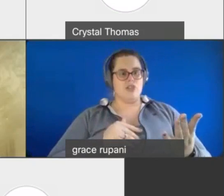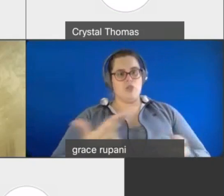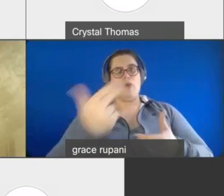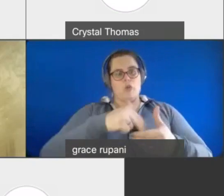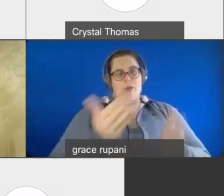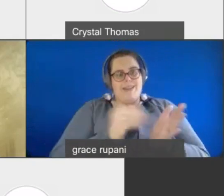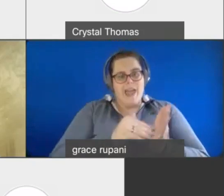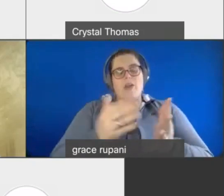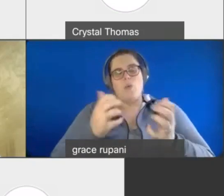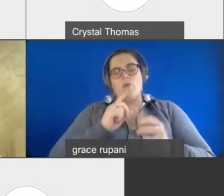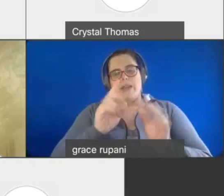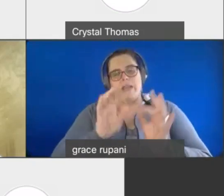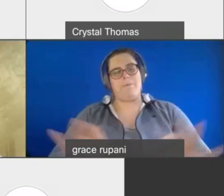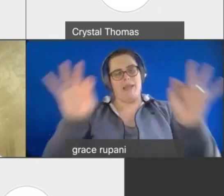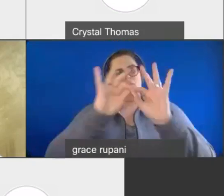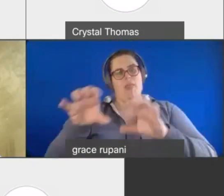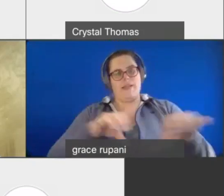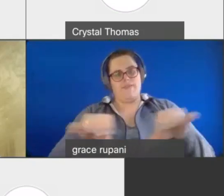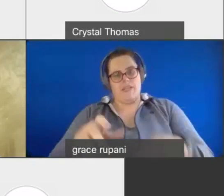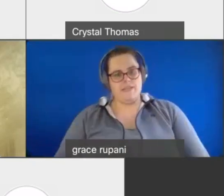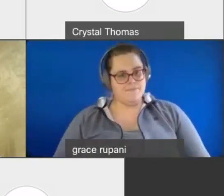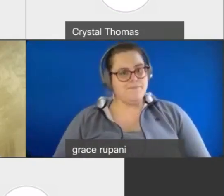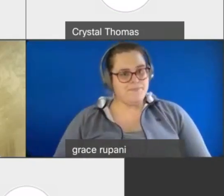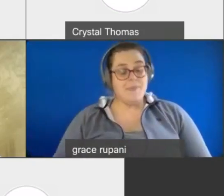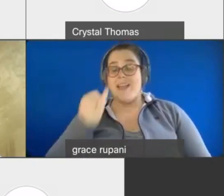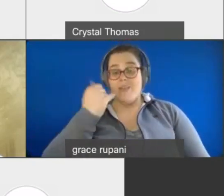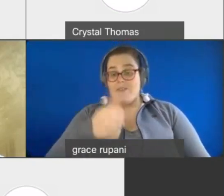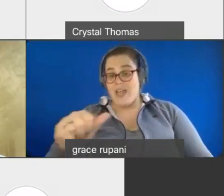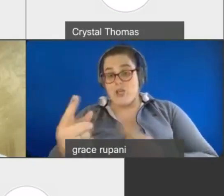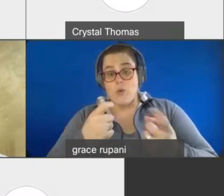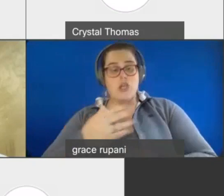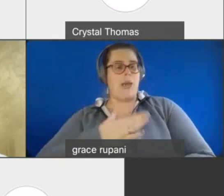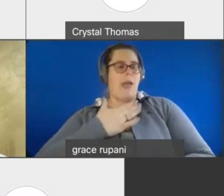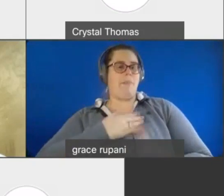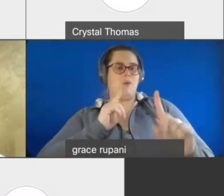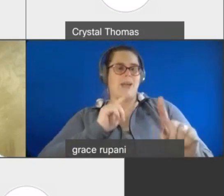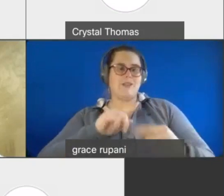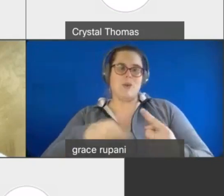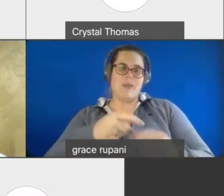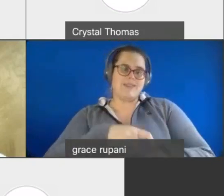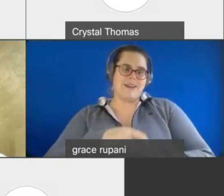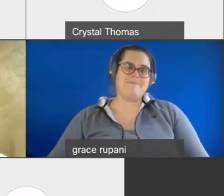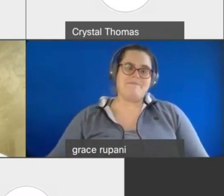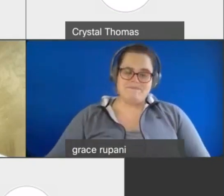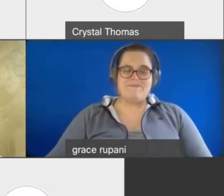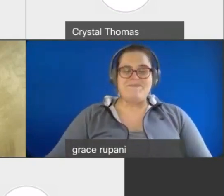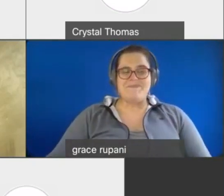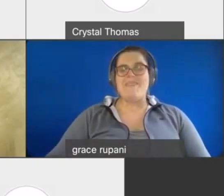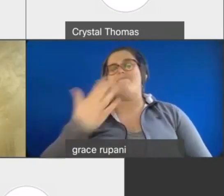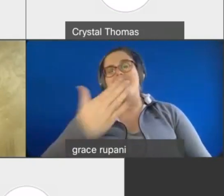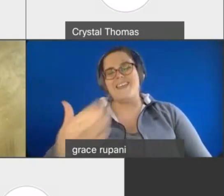activities. And if there are any questions, I'll be happy to answer them at whatever time they present. That's it. Thank